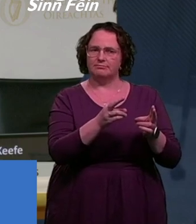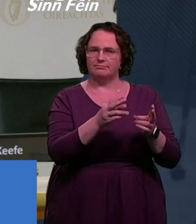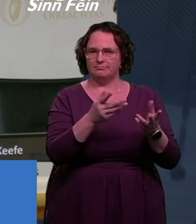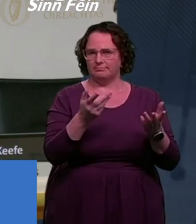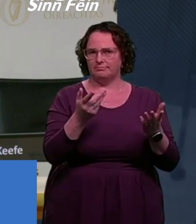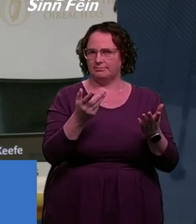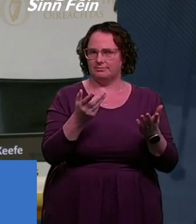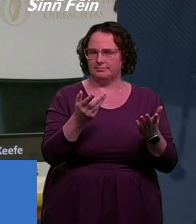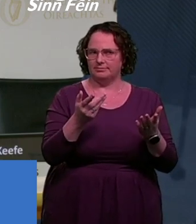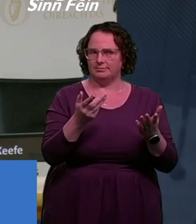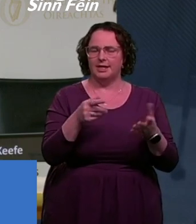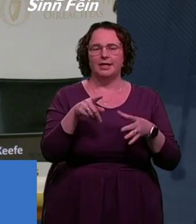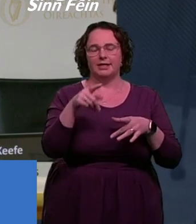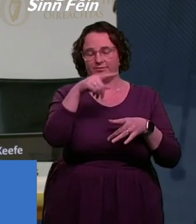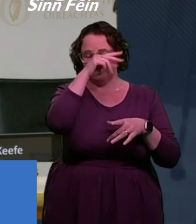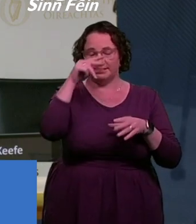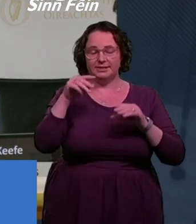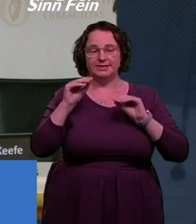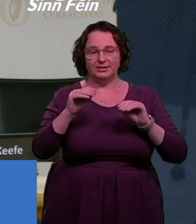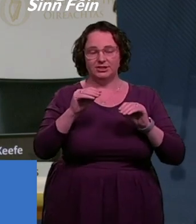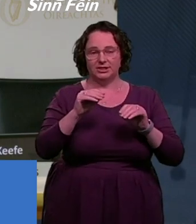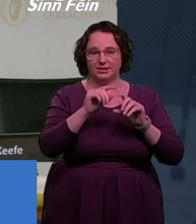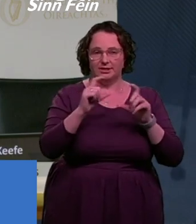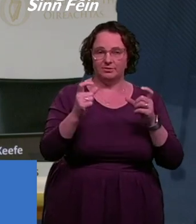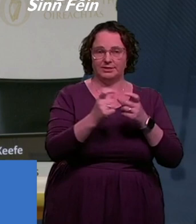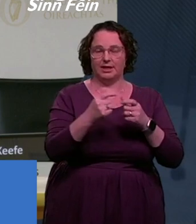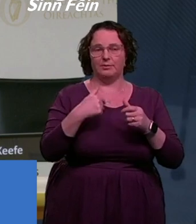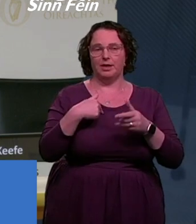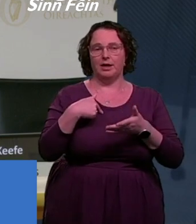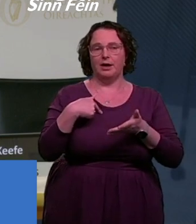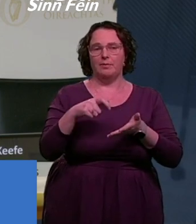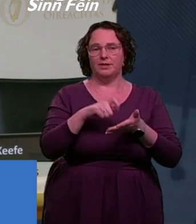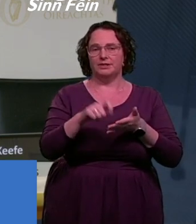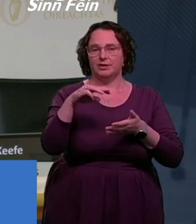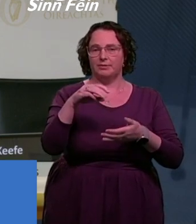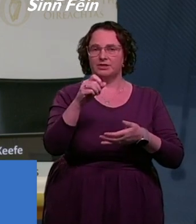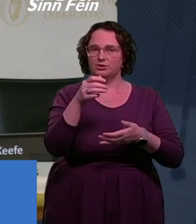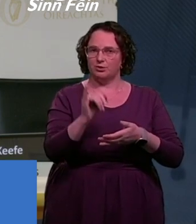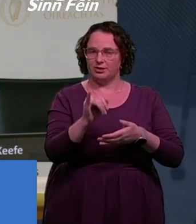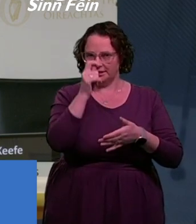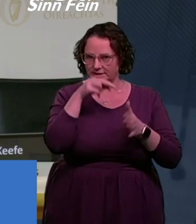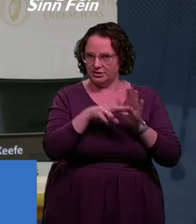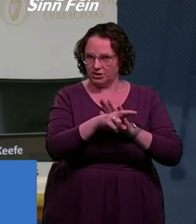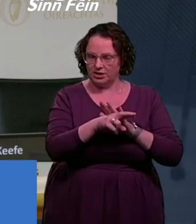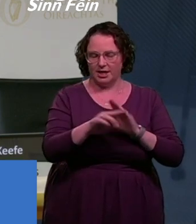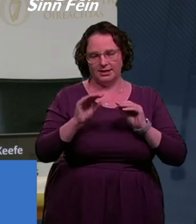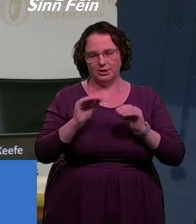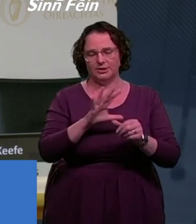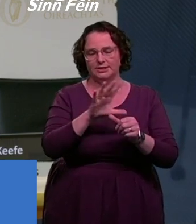to, the teaching council, I'm a Montessori teacher, my undergrad is in Montessori, and I taught in special